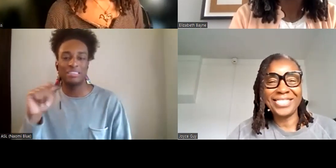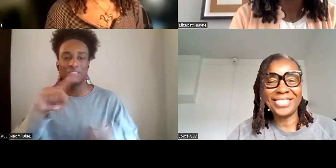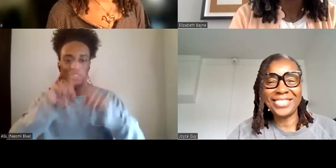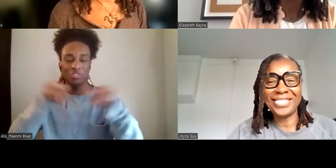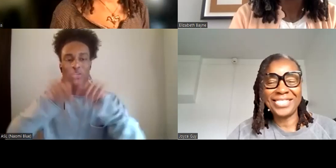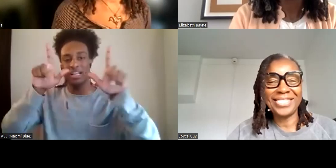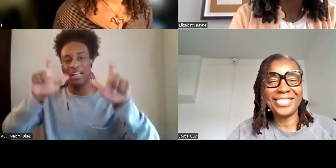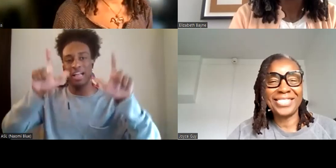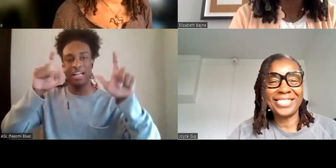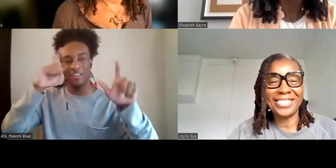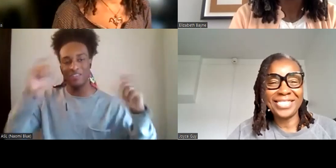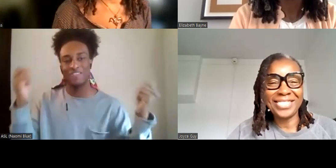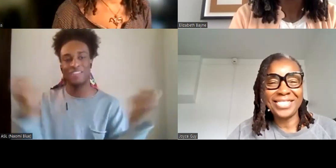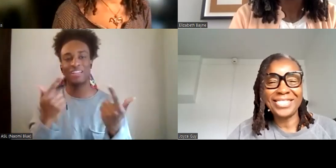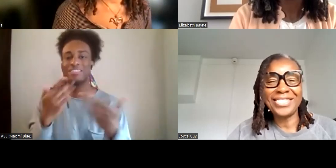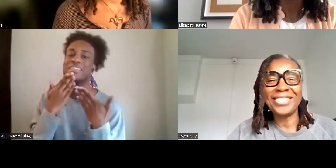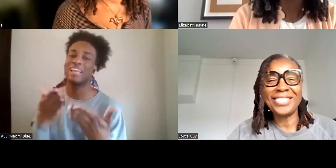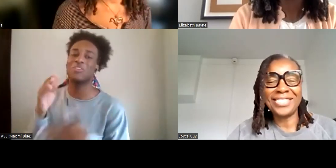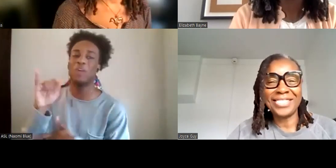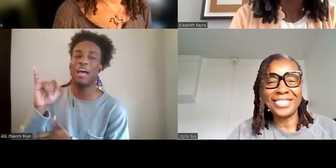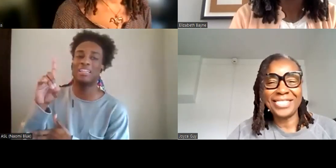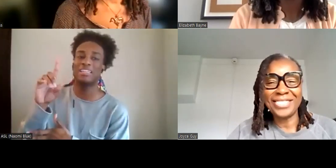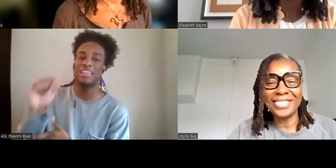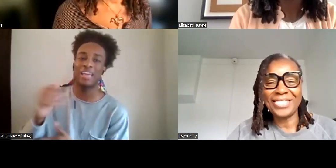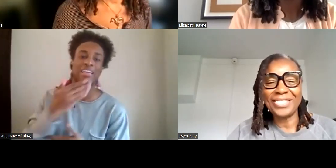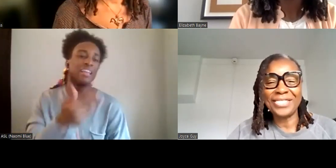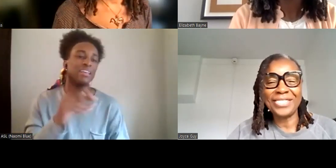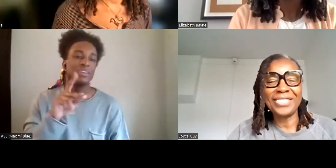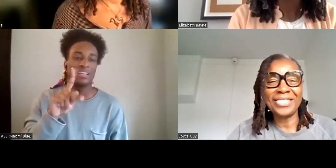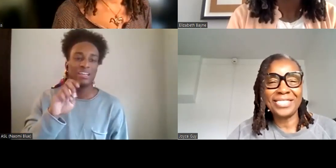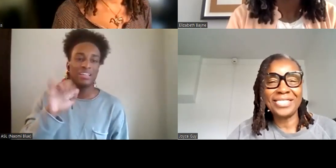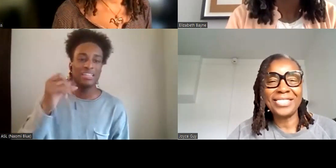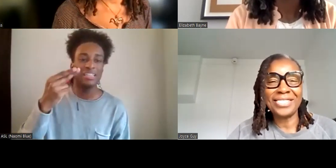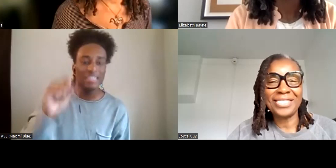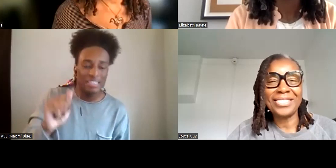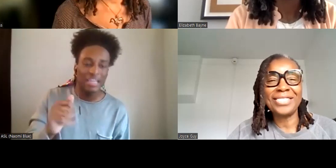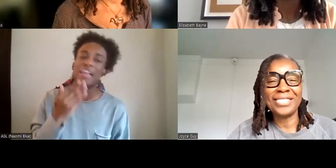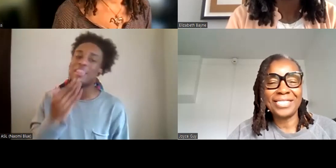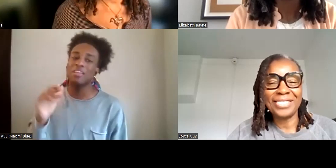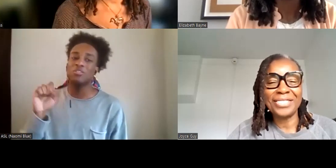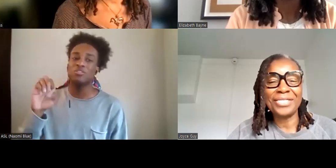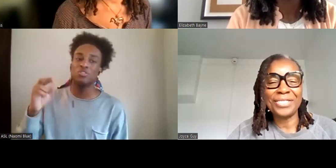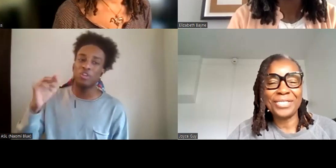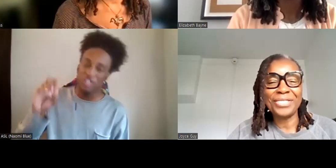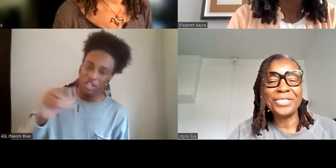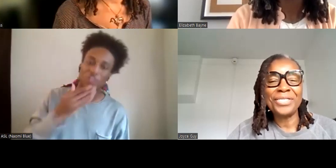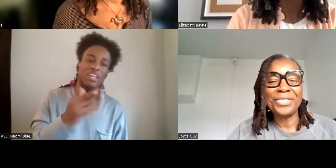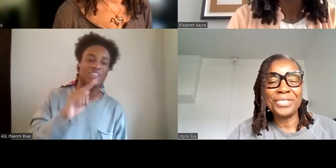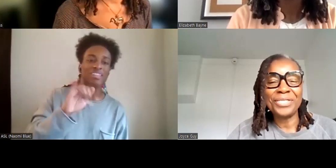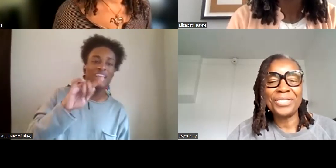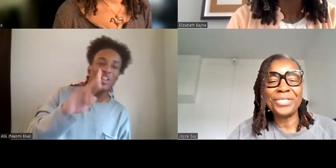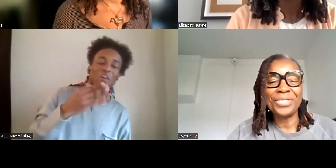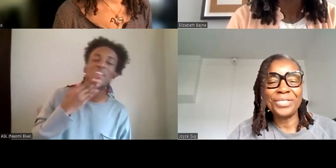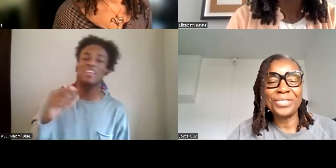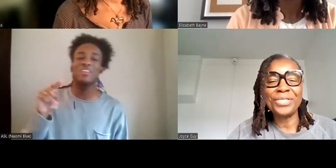thank you from IDA. Keisha was fabulous. Thank you, Sergio. Thank you, Taylor, Naomi. Thank